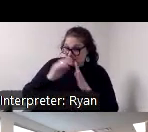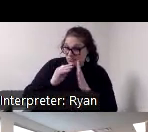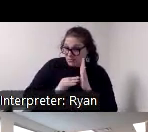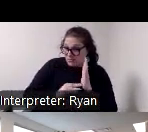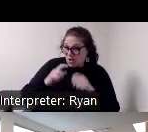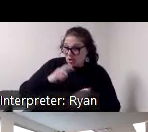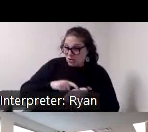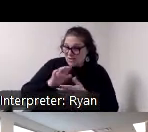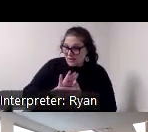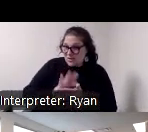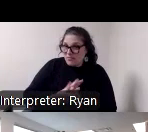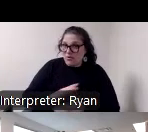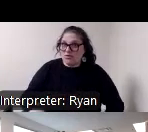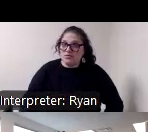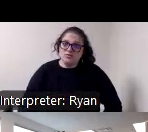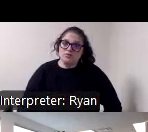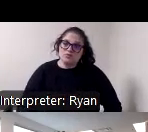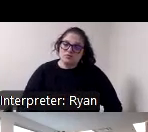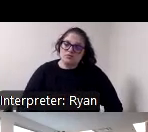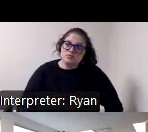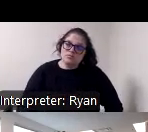on the timesheets?